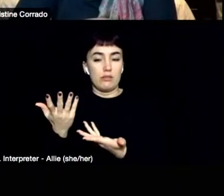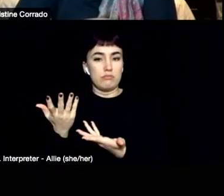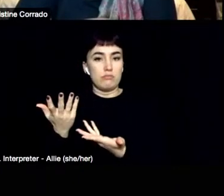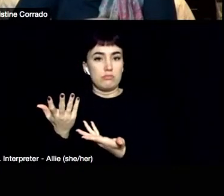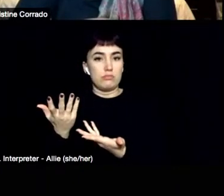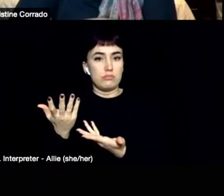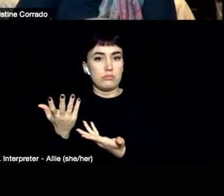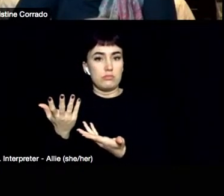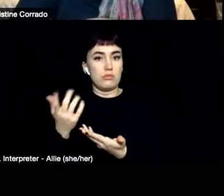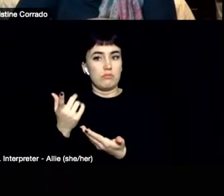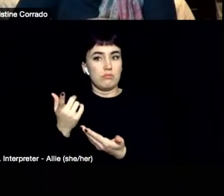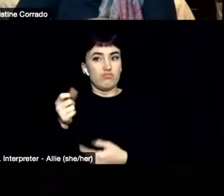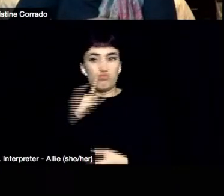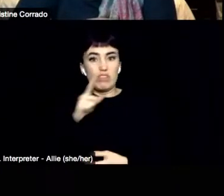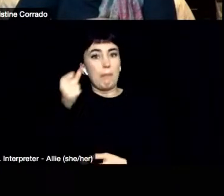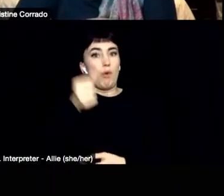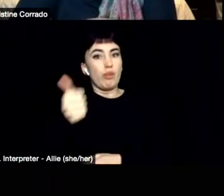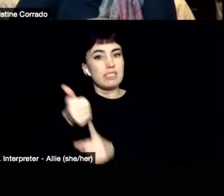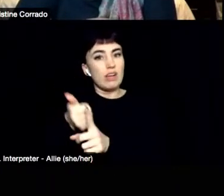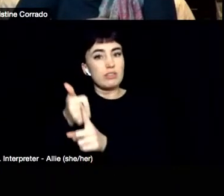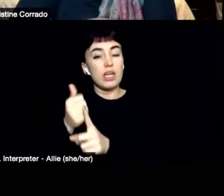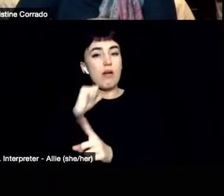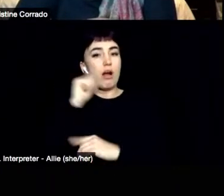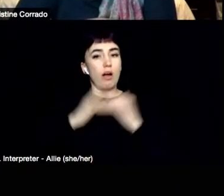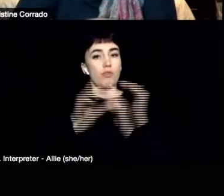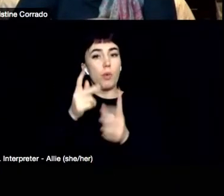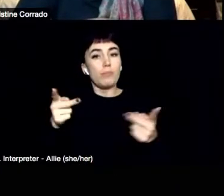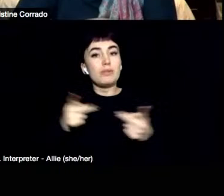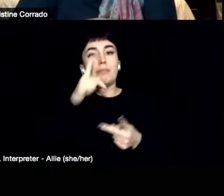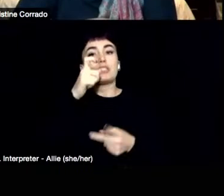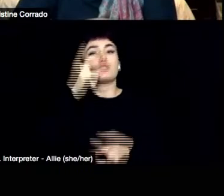incredibly uncomfortable positions because it's the right thing to do.